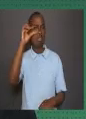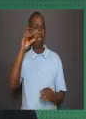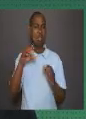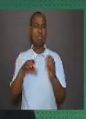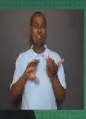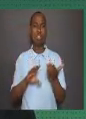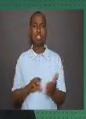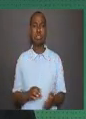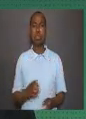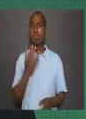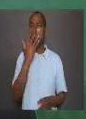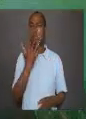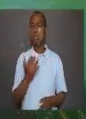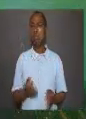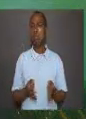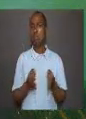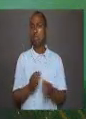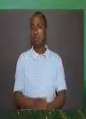secretions, or blood.